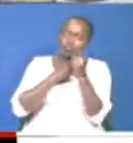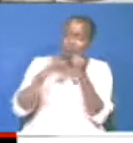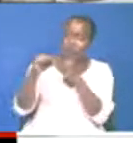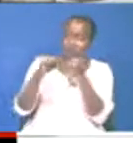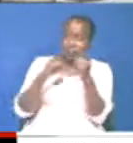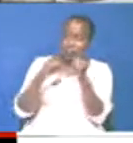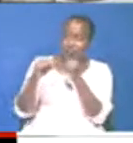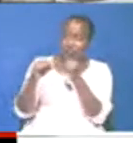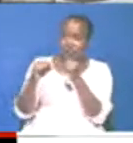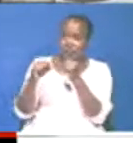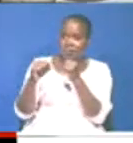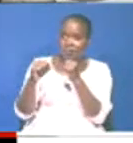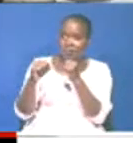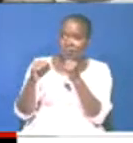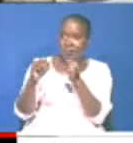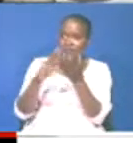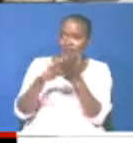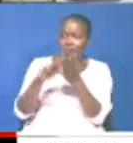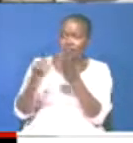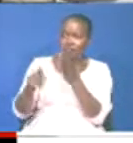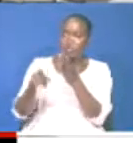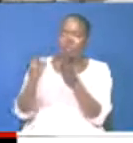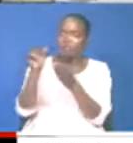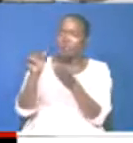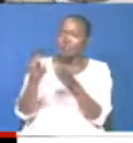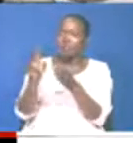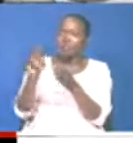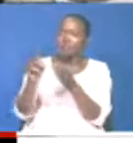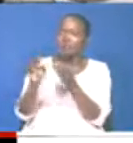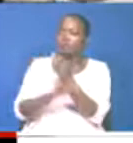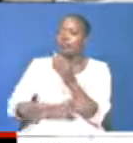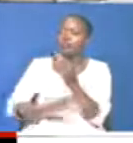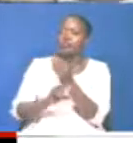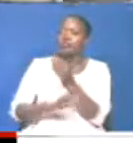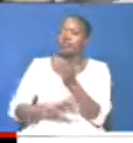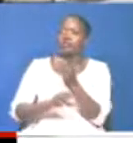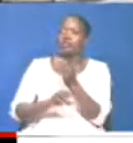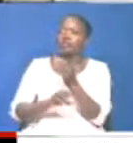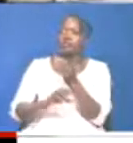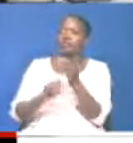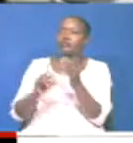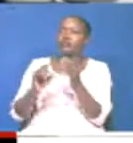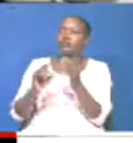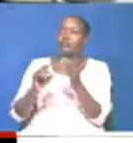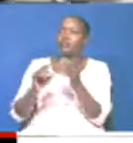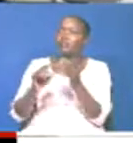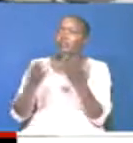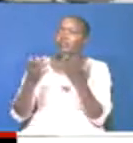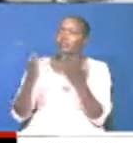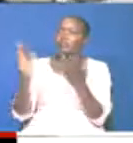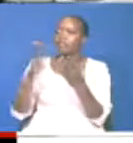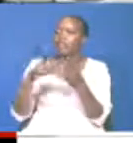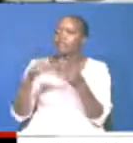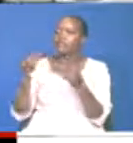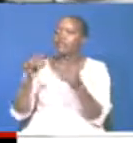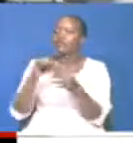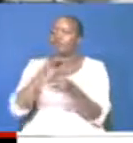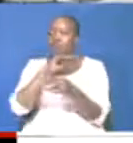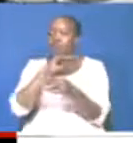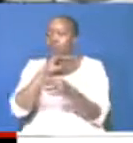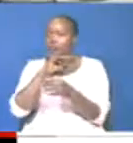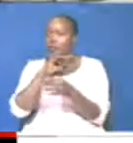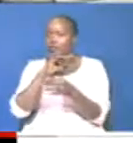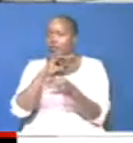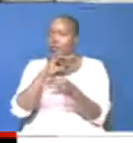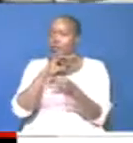the anchor person for boxing. And there's no single country that the boxing team that went, I didn't go. We went to Uganda. We went